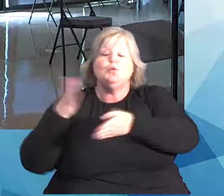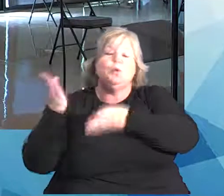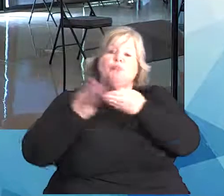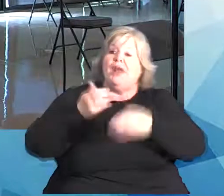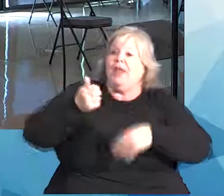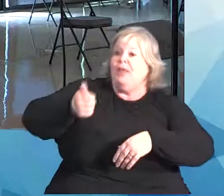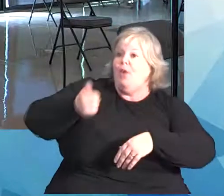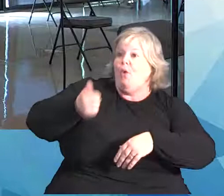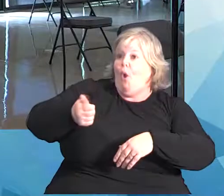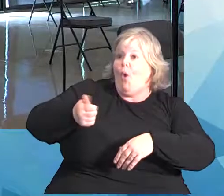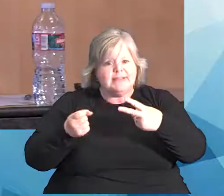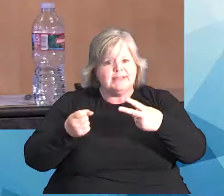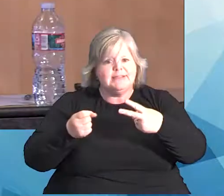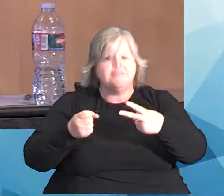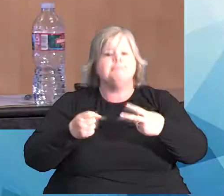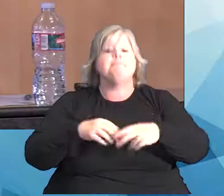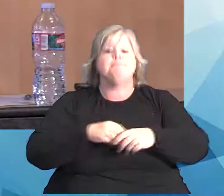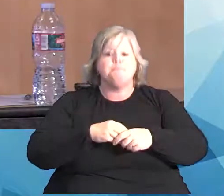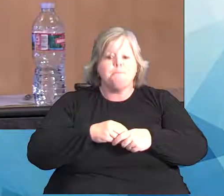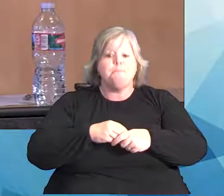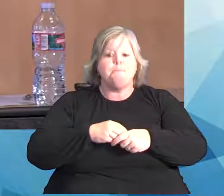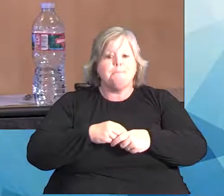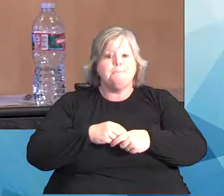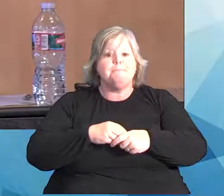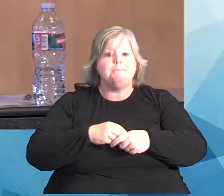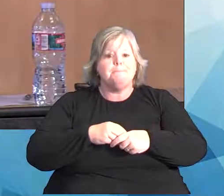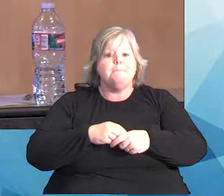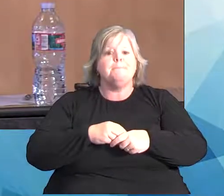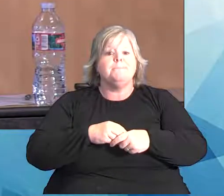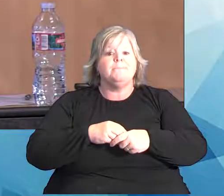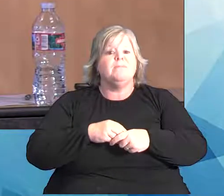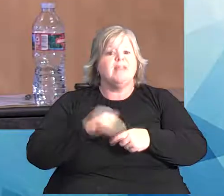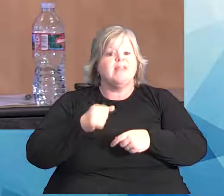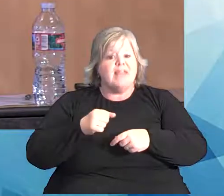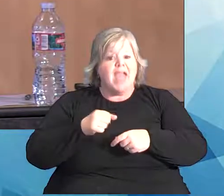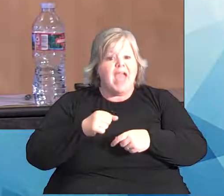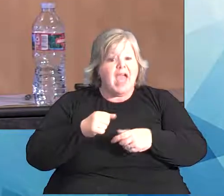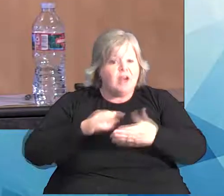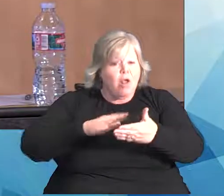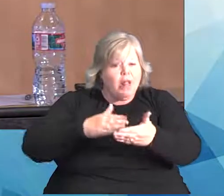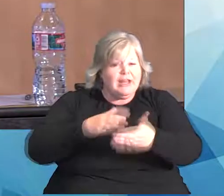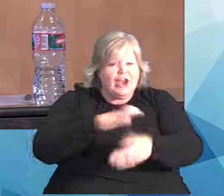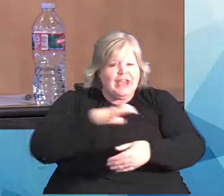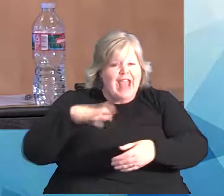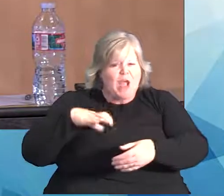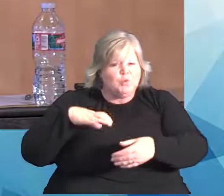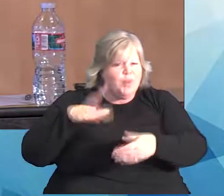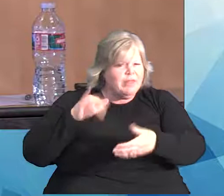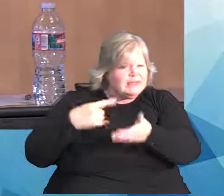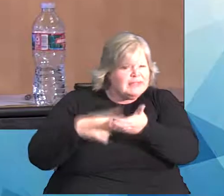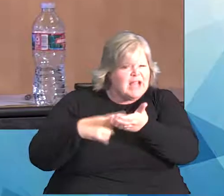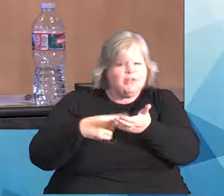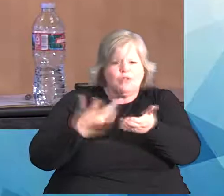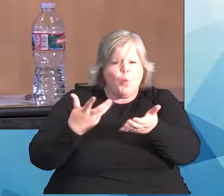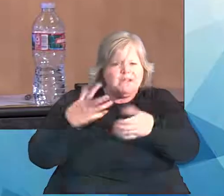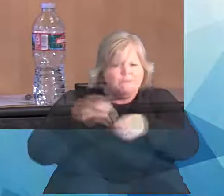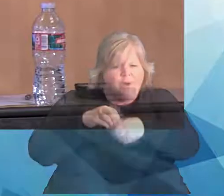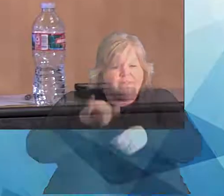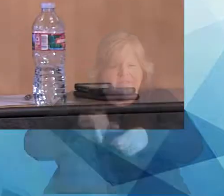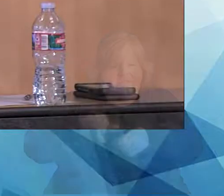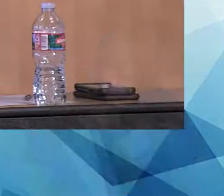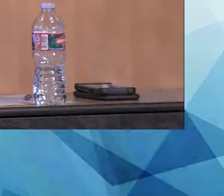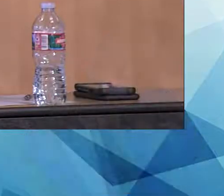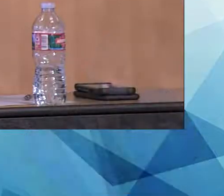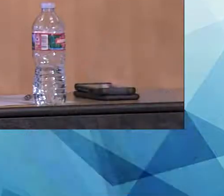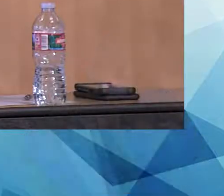We plan on Mary Council that meets quarterly and has discussions. What does that entail? Who is part